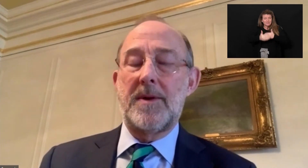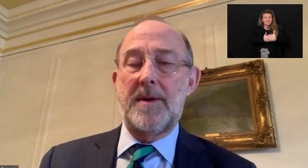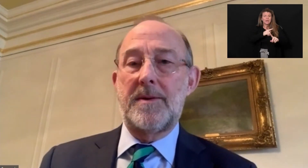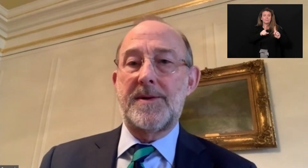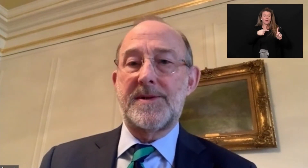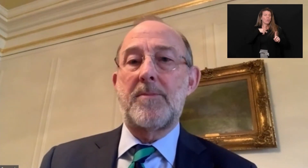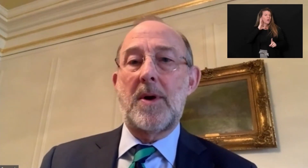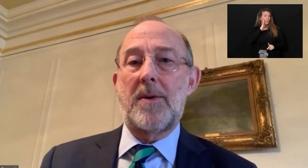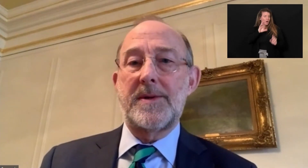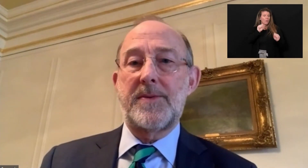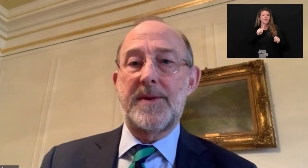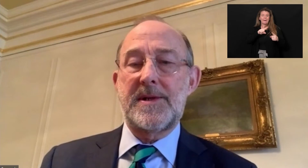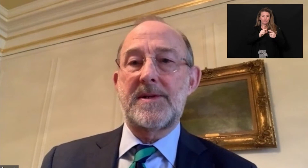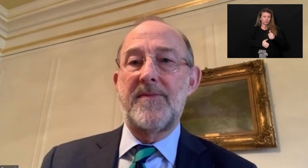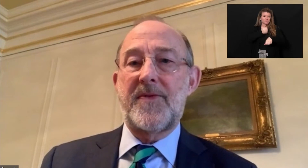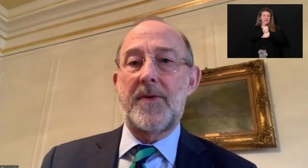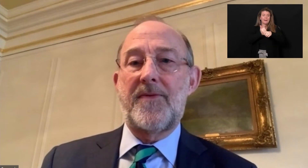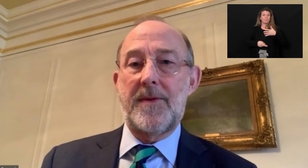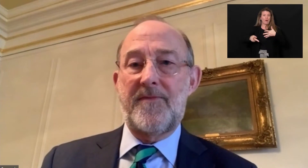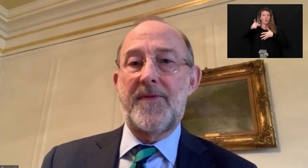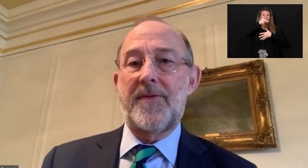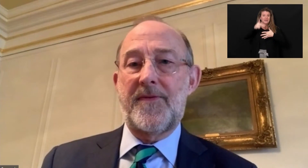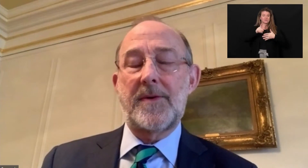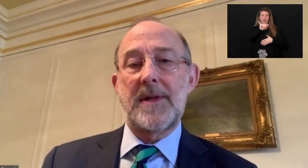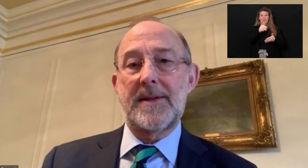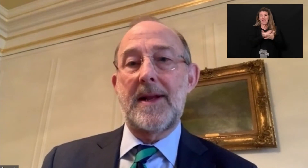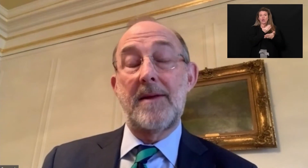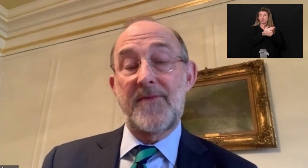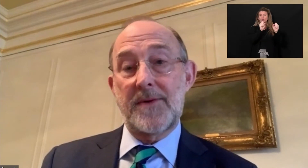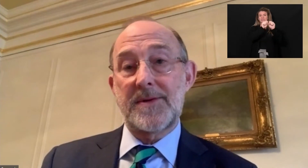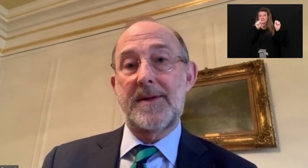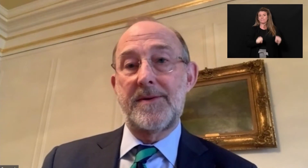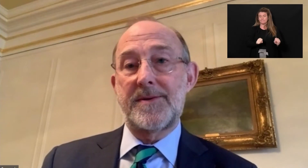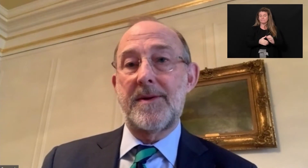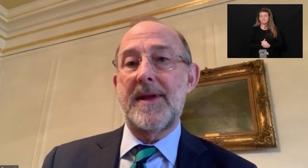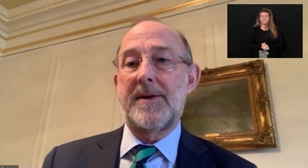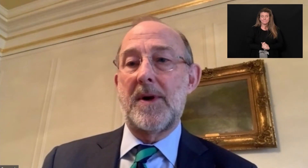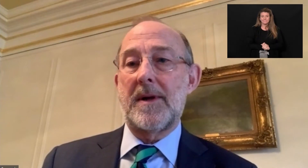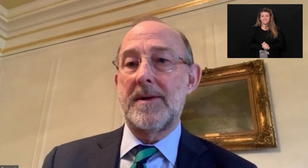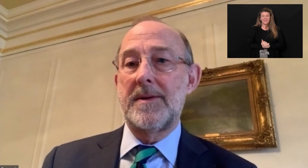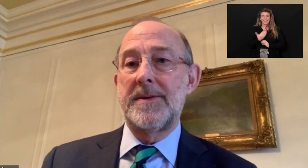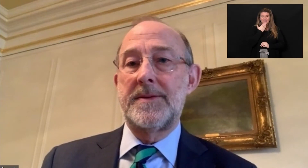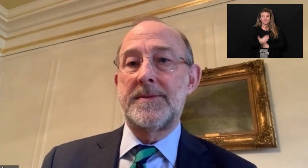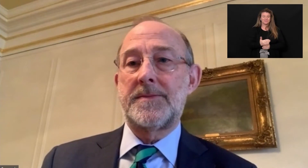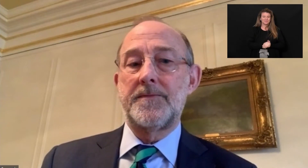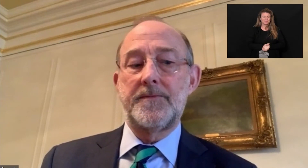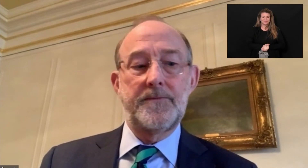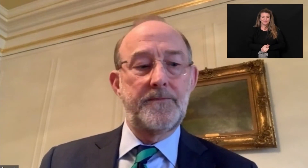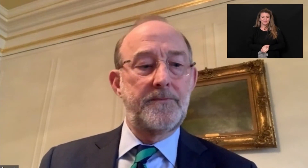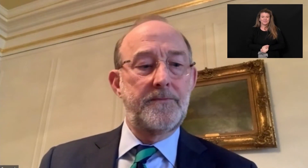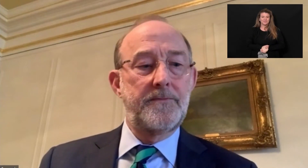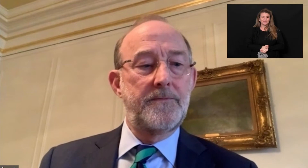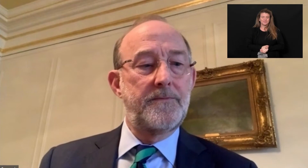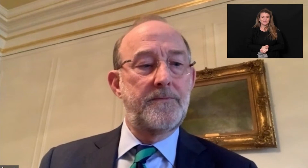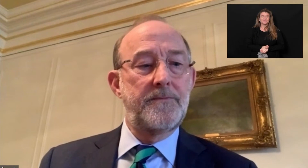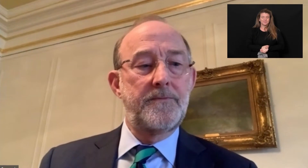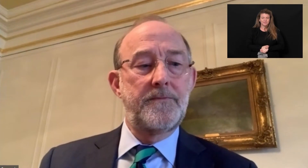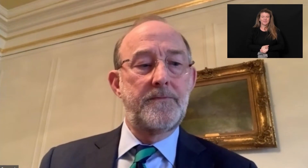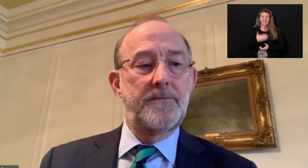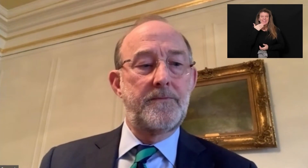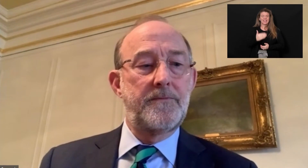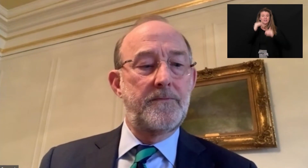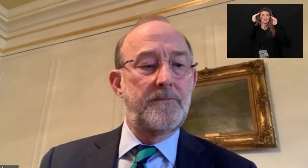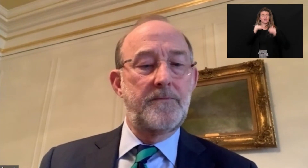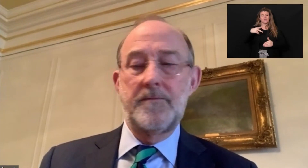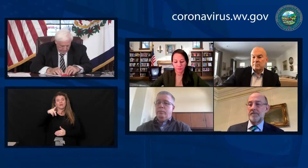be able to set priorities with the system for folks like that and folks like you. So thank you, Mark. All right, thank you, Mark. Next